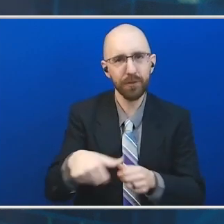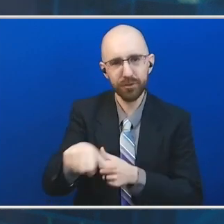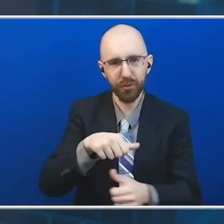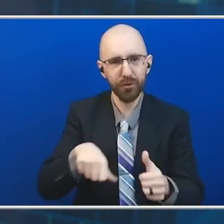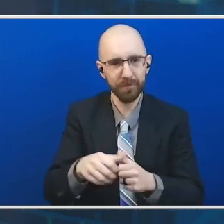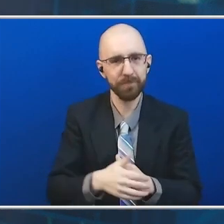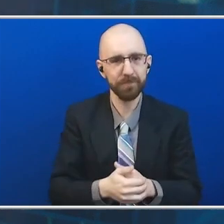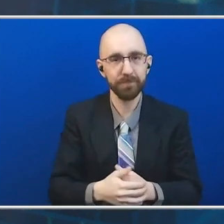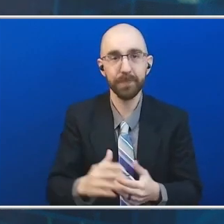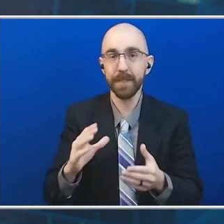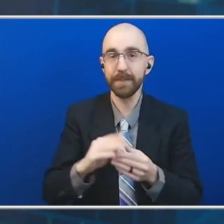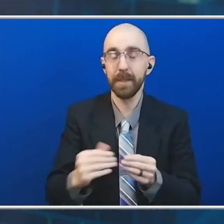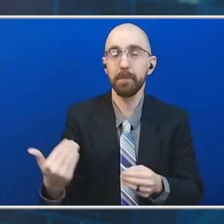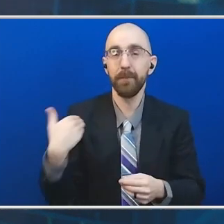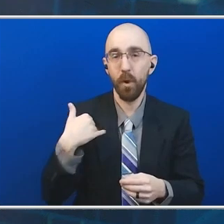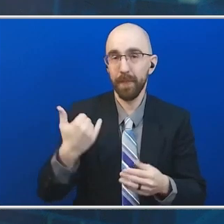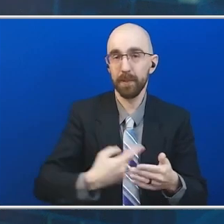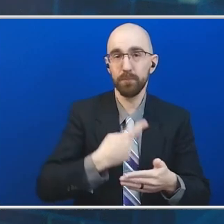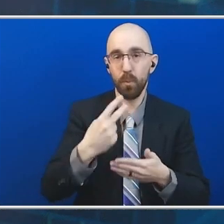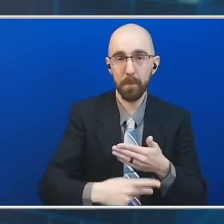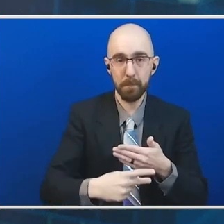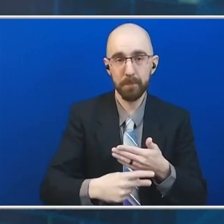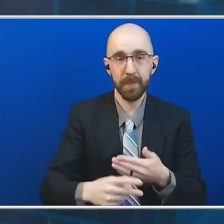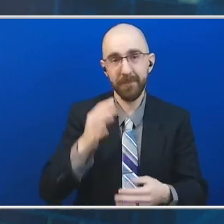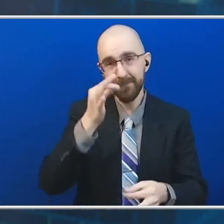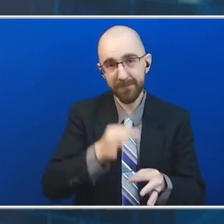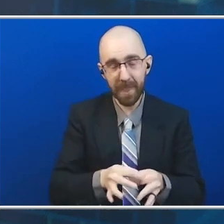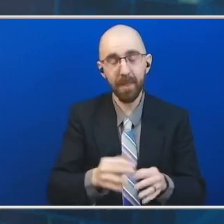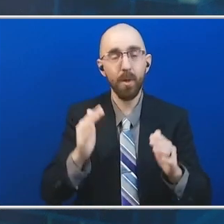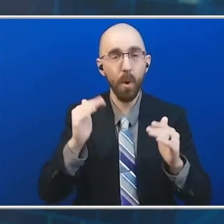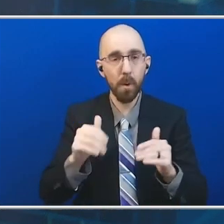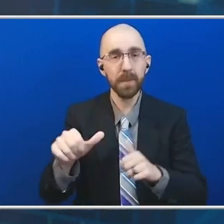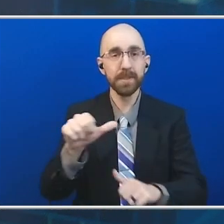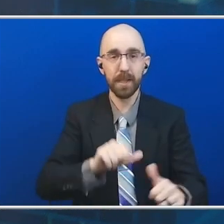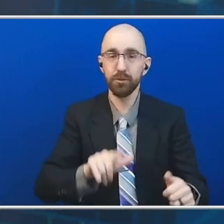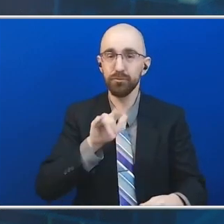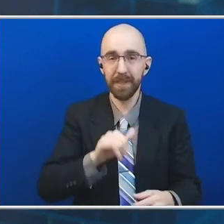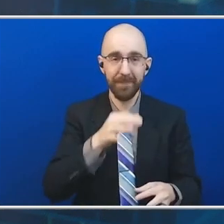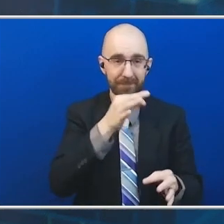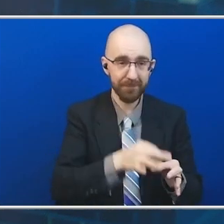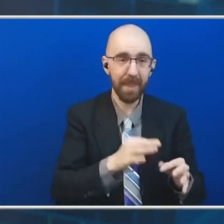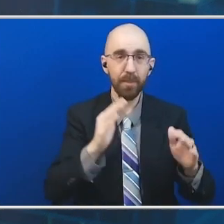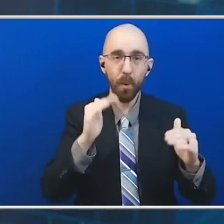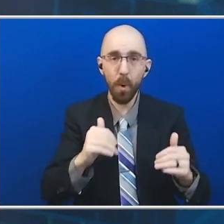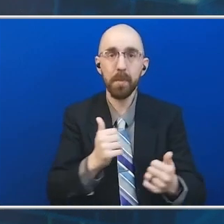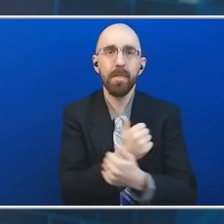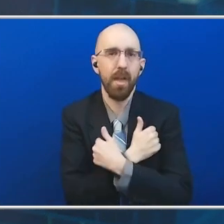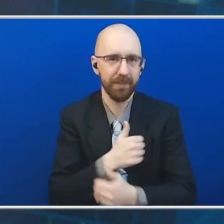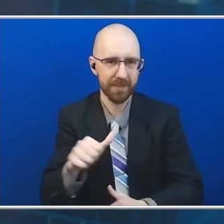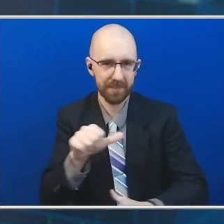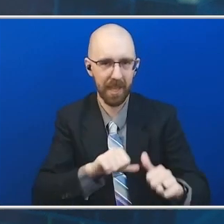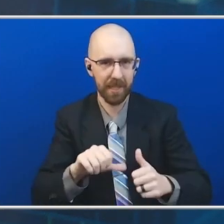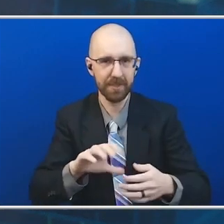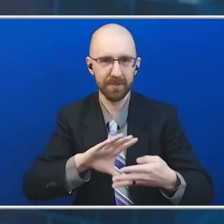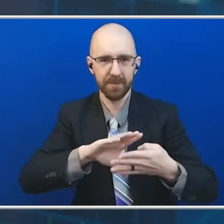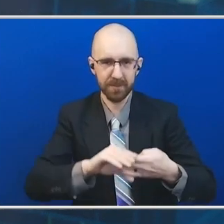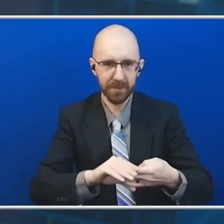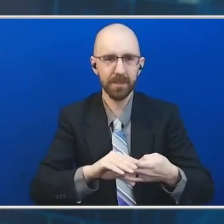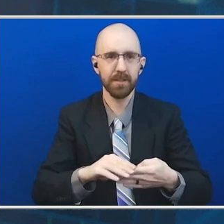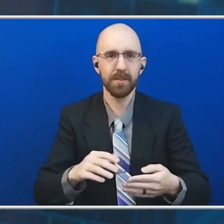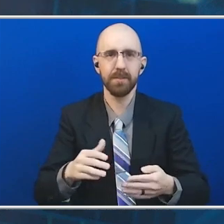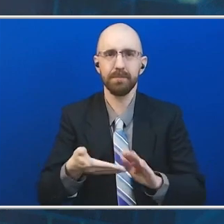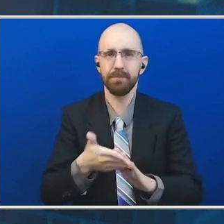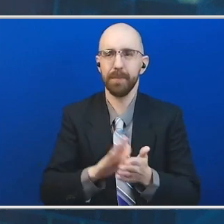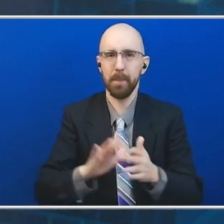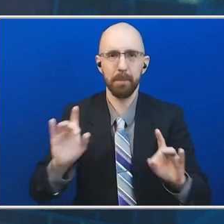this program, faith, hope, and science. Really, it's faith, hope, love, and science that combine to make miracles happen